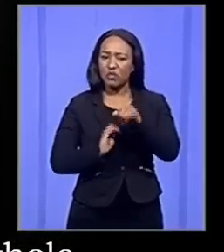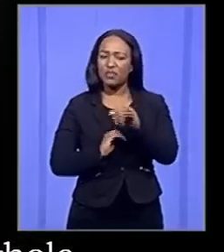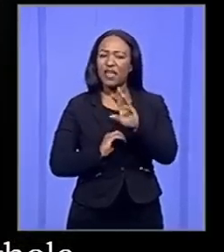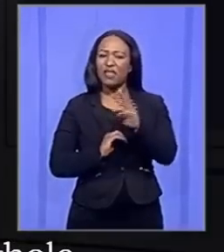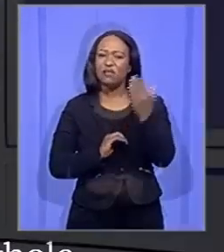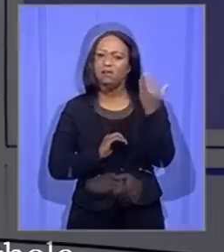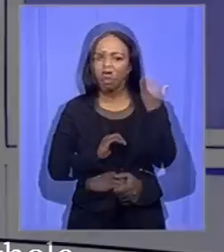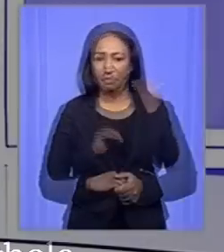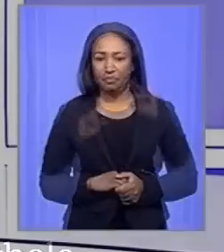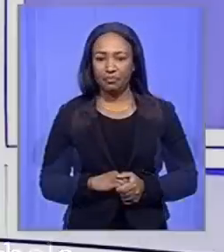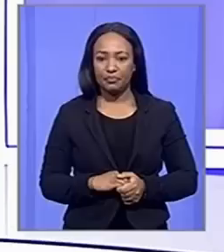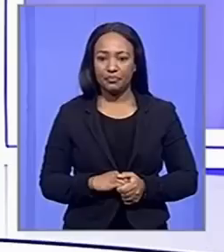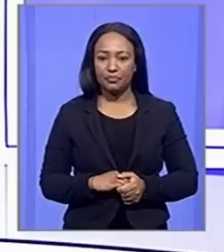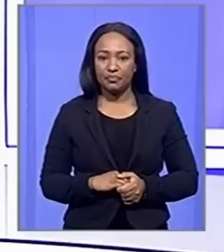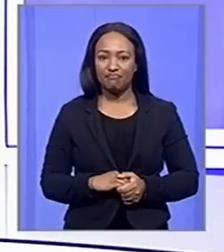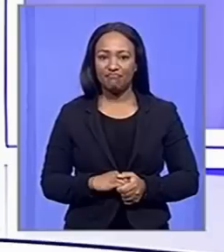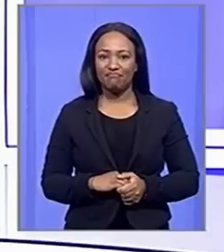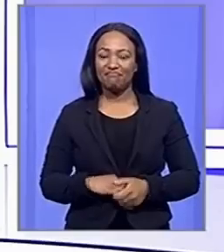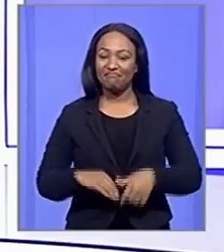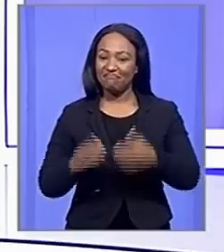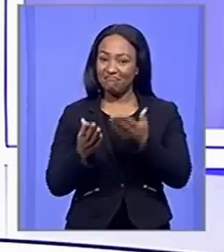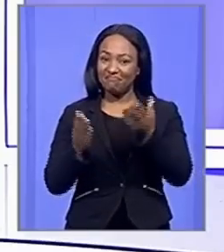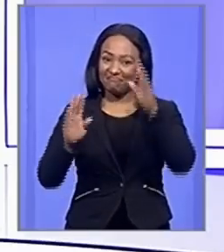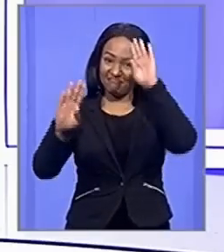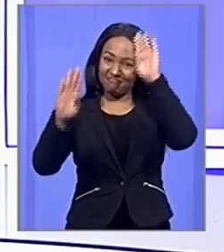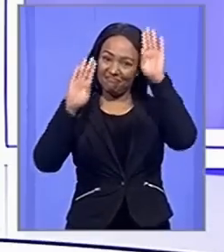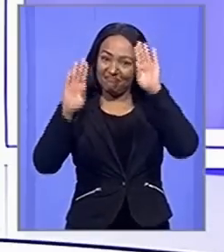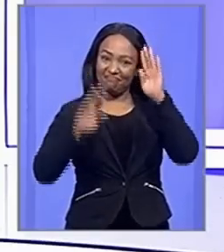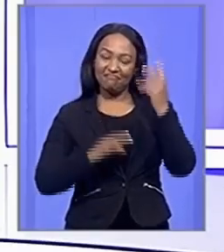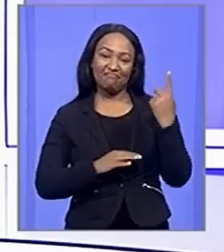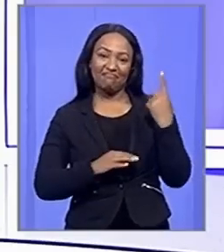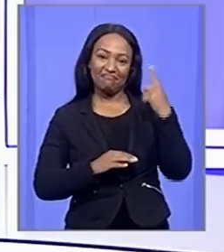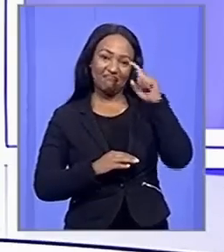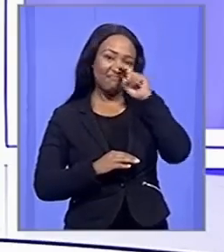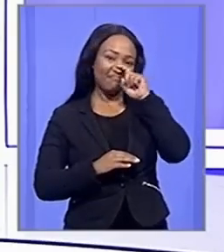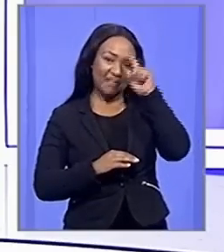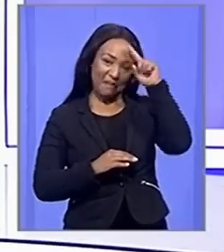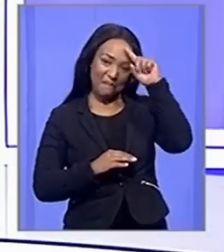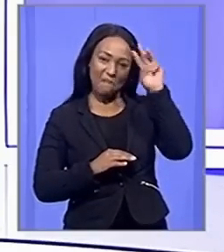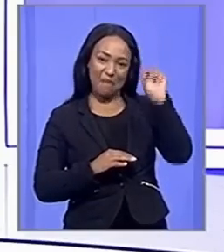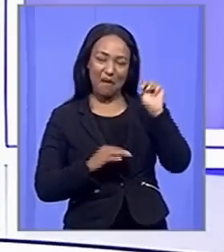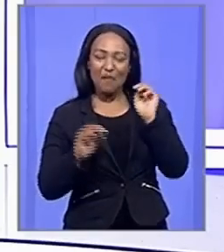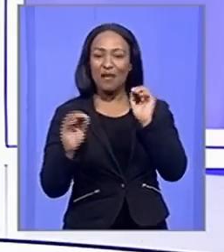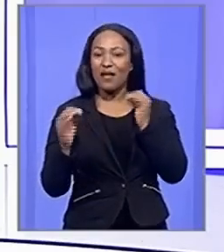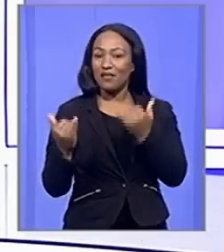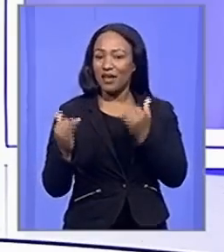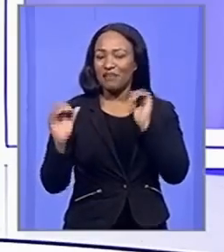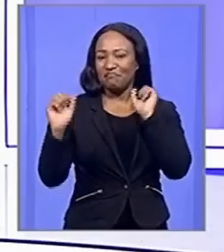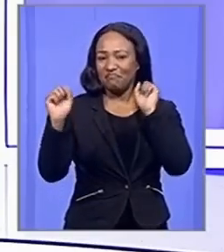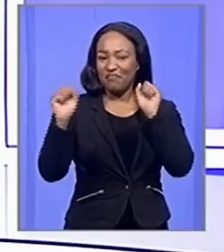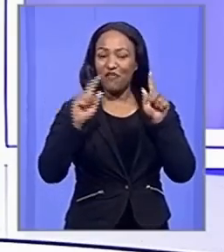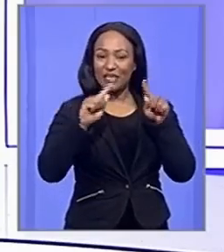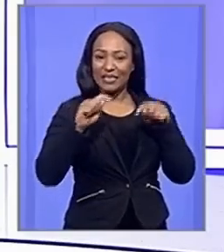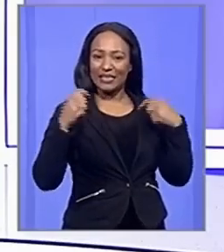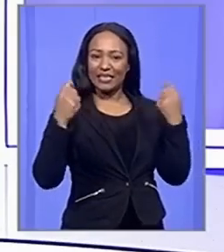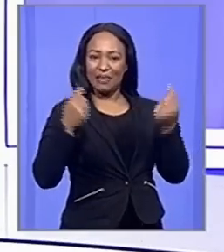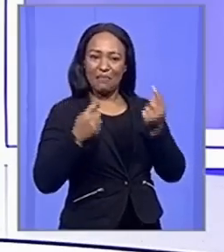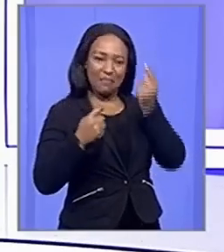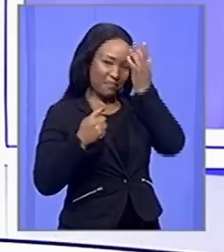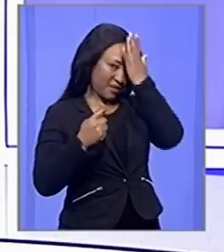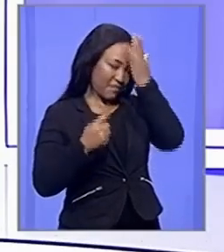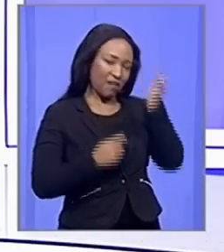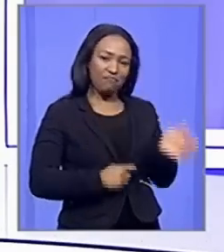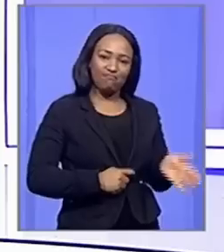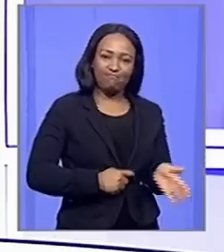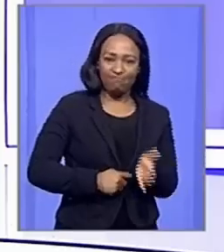Johannesburg. Beshun Tobela nna le kgaetšedi Mphoteme re romile ke sehlopha sa ditaba tša Sepedi go tla go lesolela ka boripana